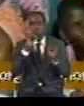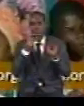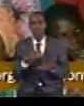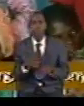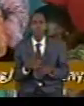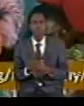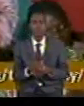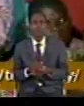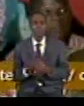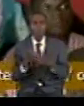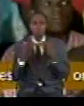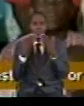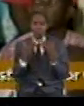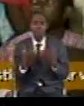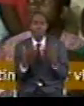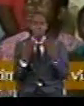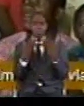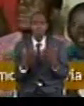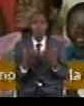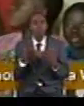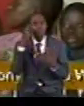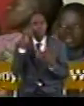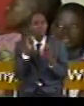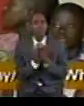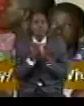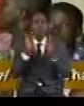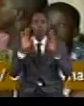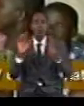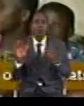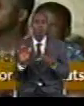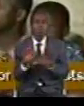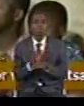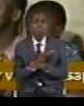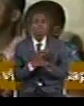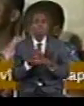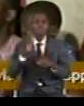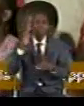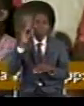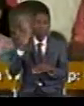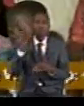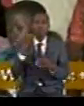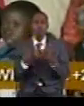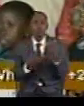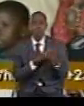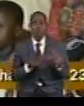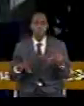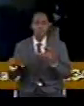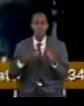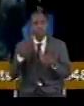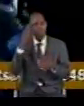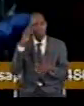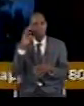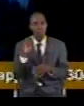Thank you for that wonderful testimony on what God has done for him from Achiever Summit.